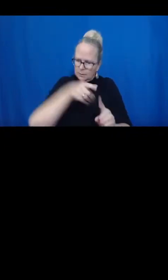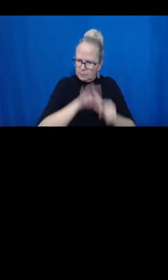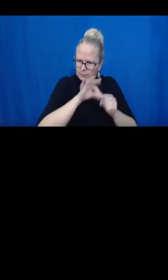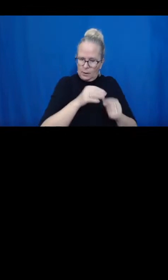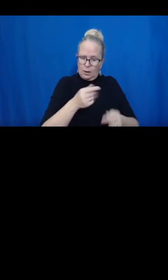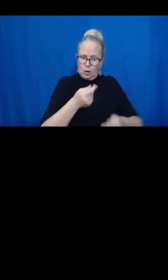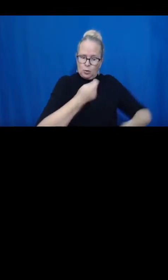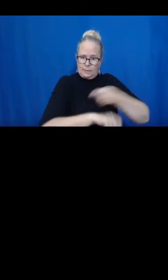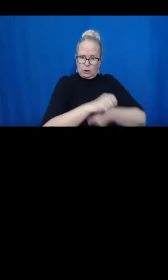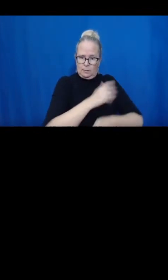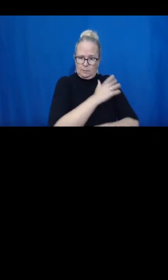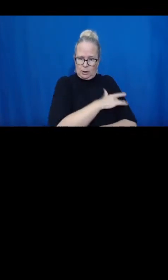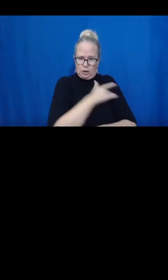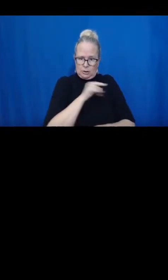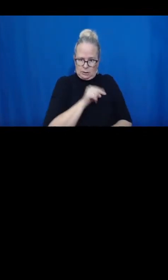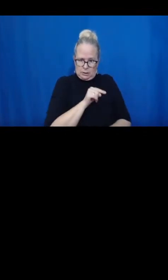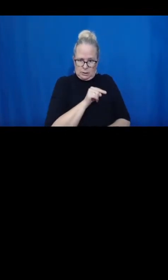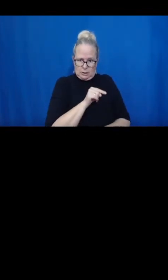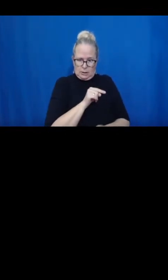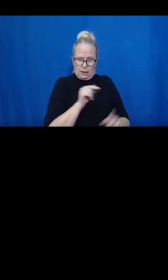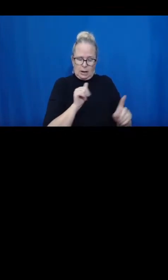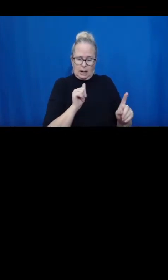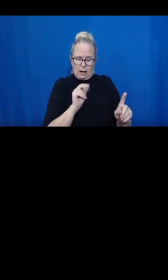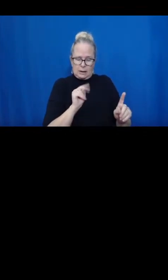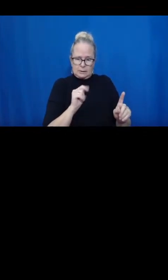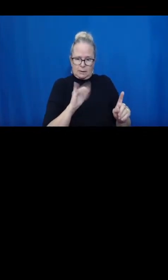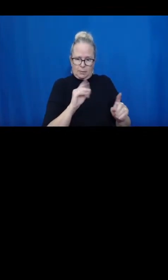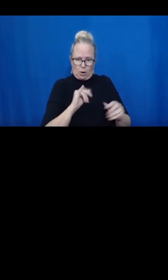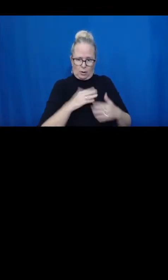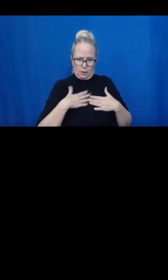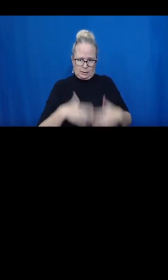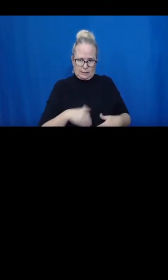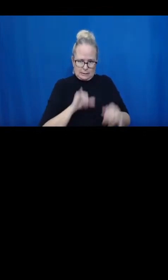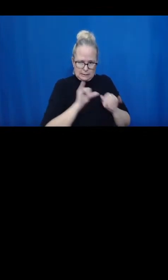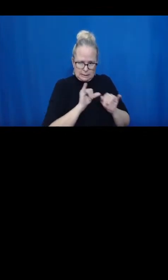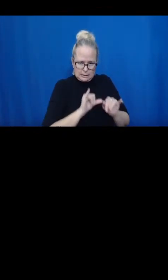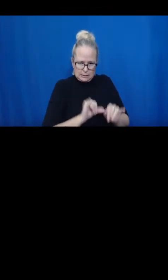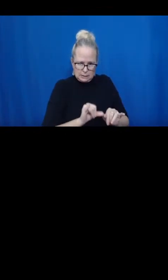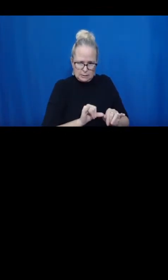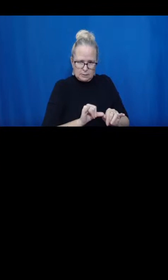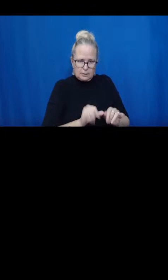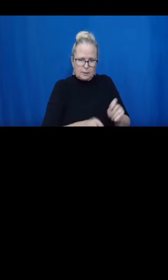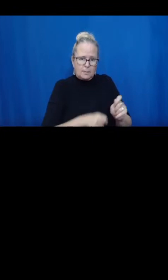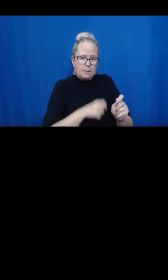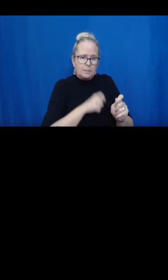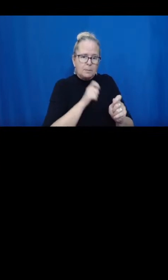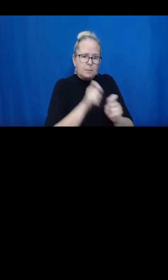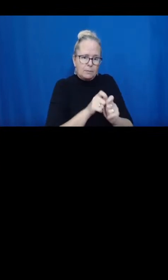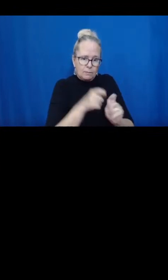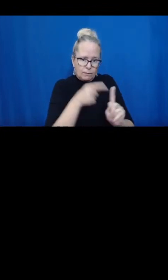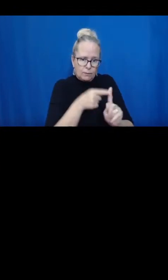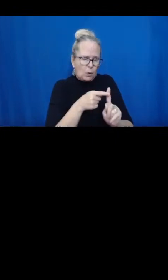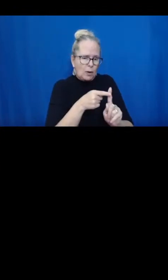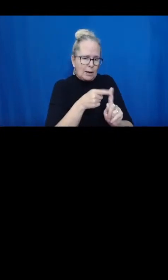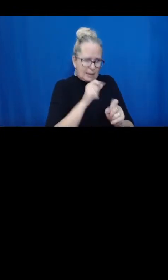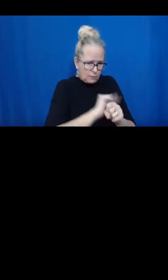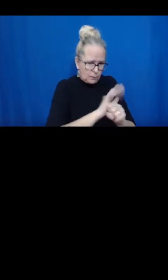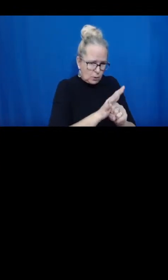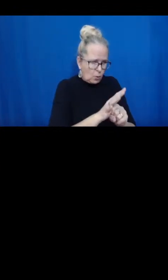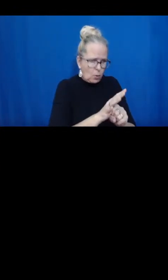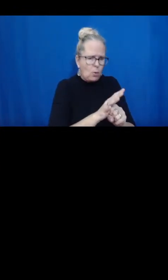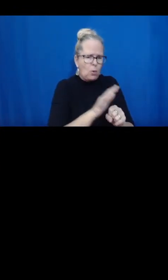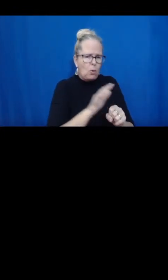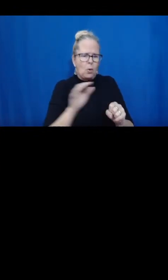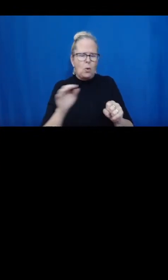also neutralizing antibodies, and how strong are they, and so on, as well as cell-mediated immunity, which is the other arm.